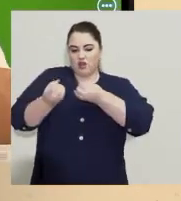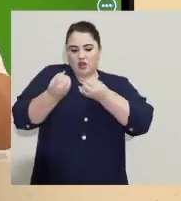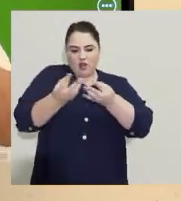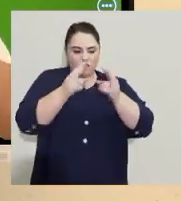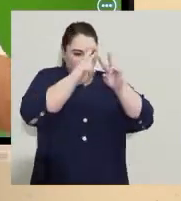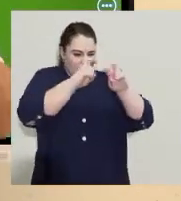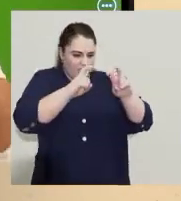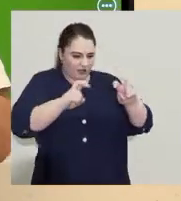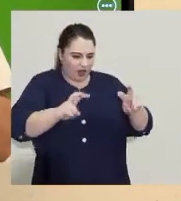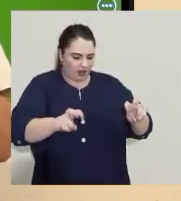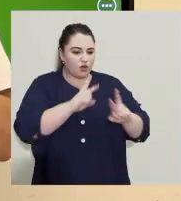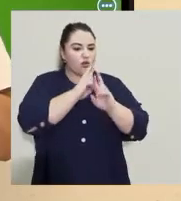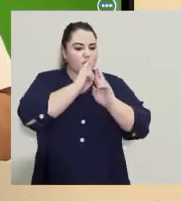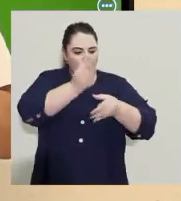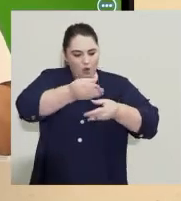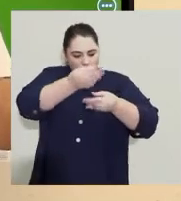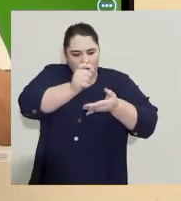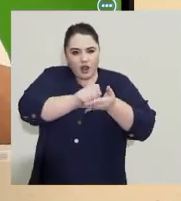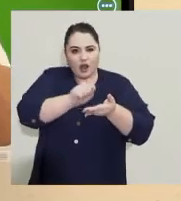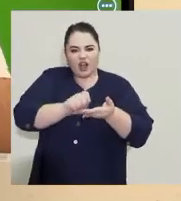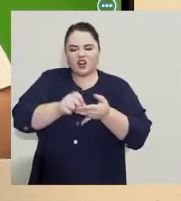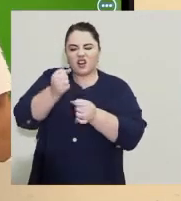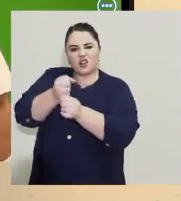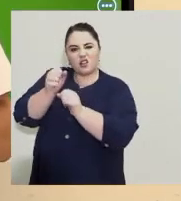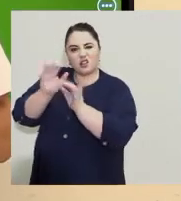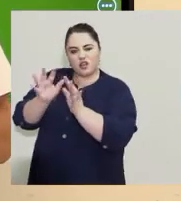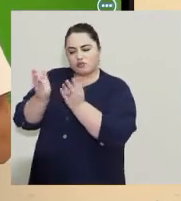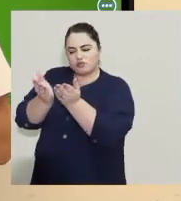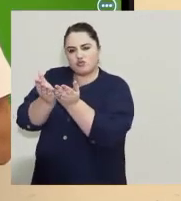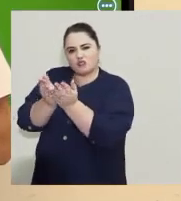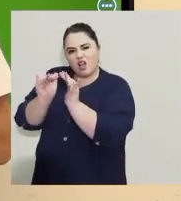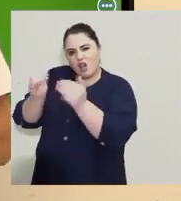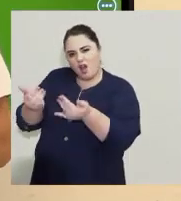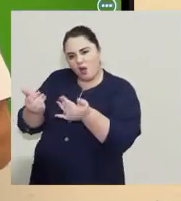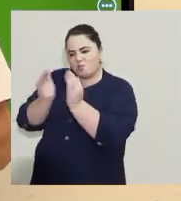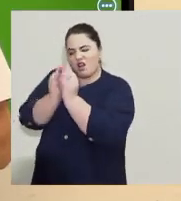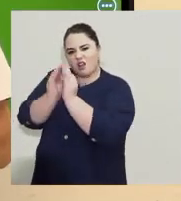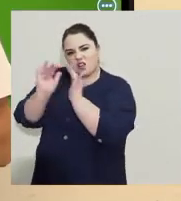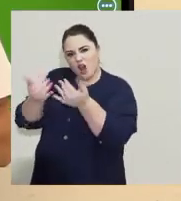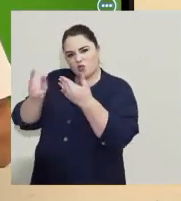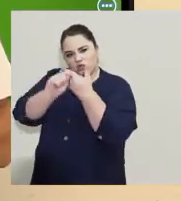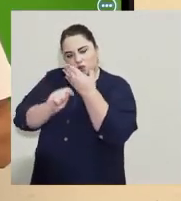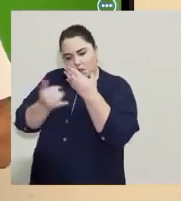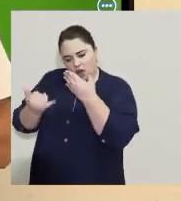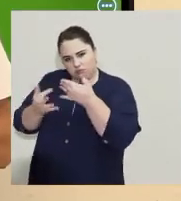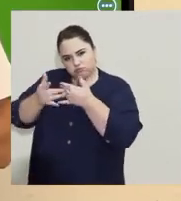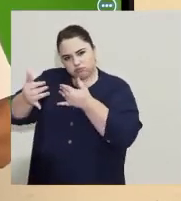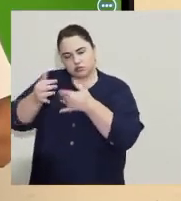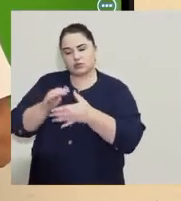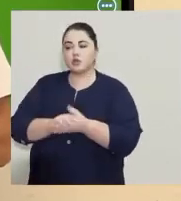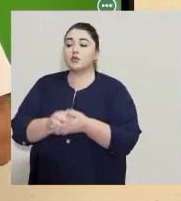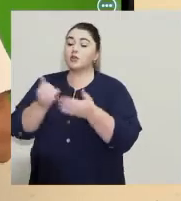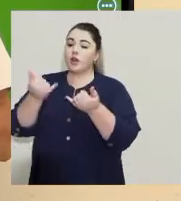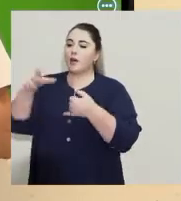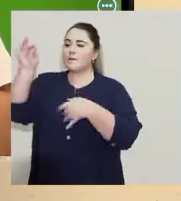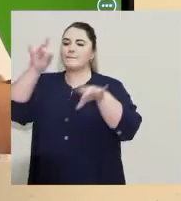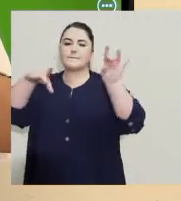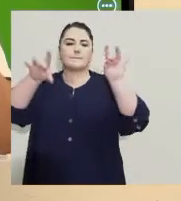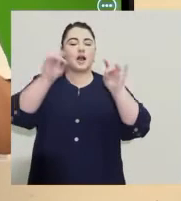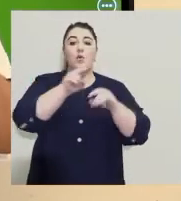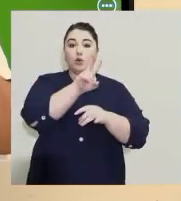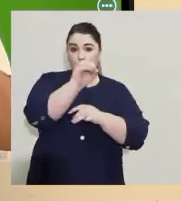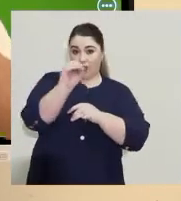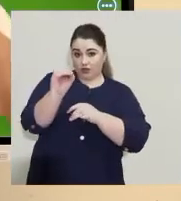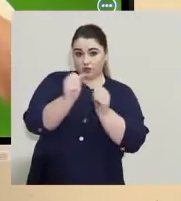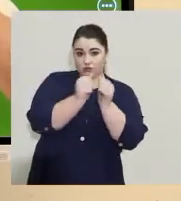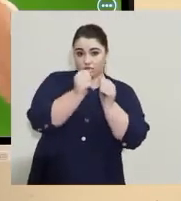to investigate and then write a report on how did the grade 10s do at school during this term. So you get